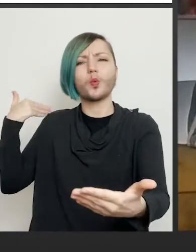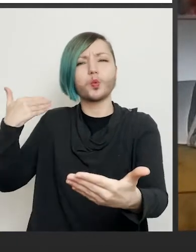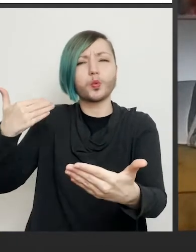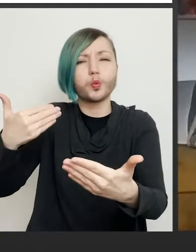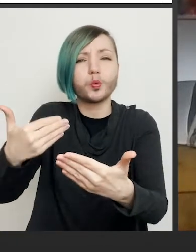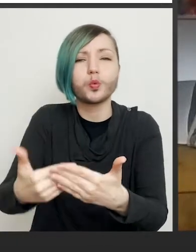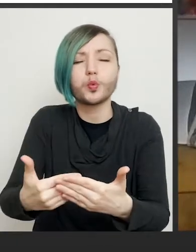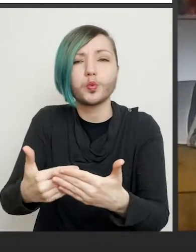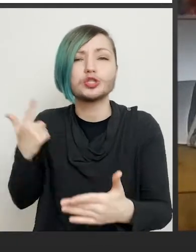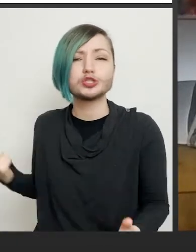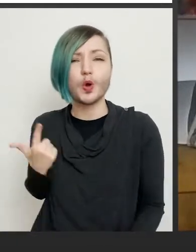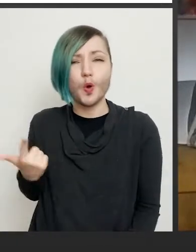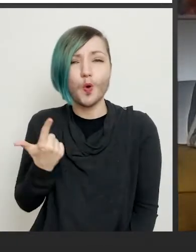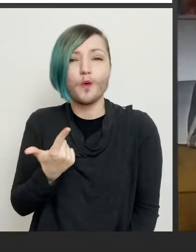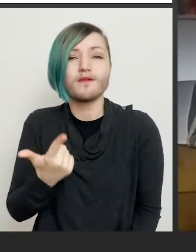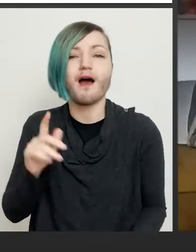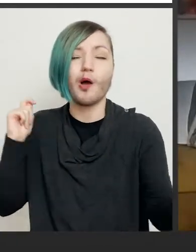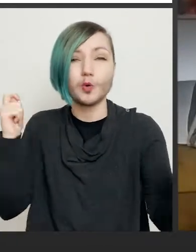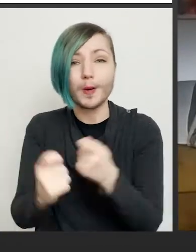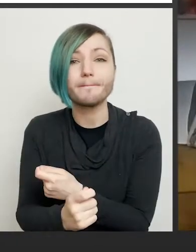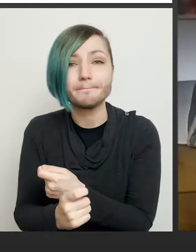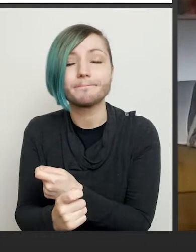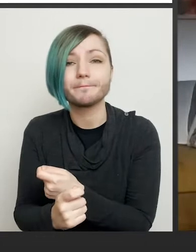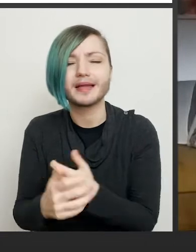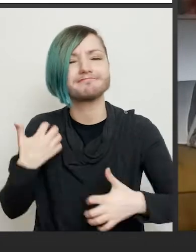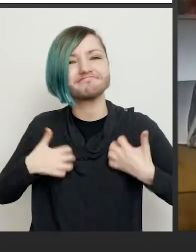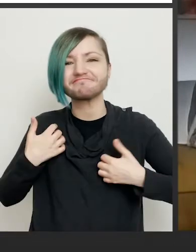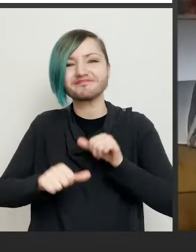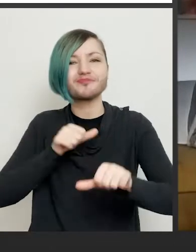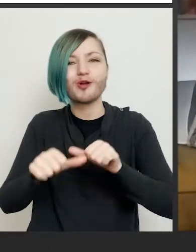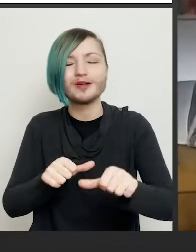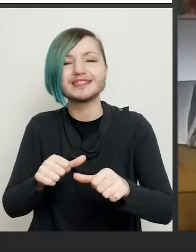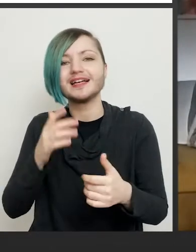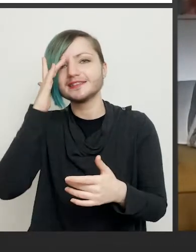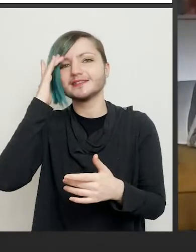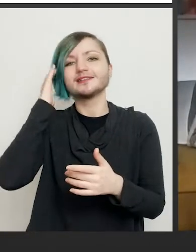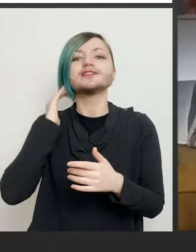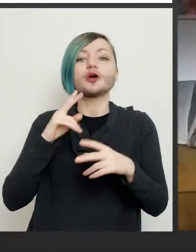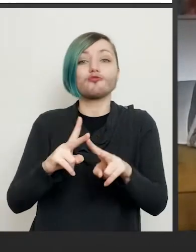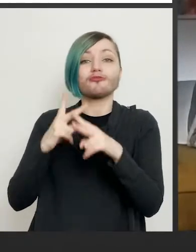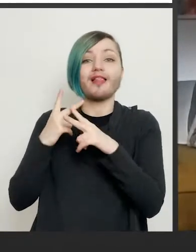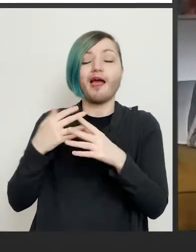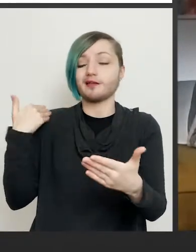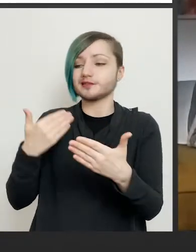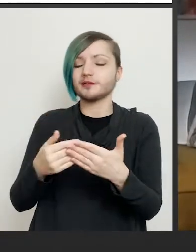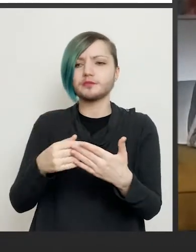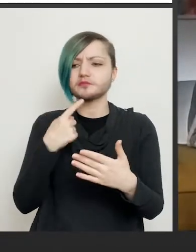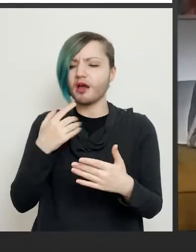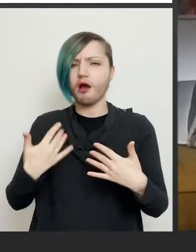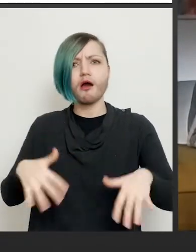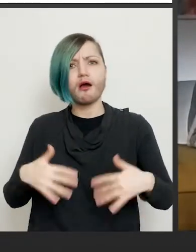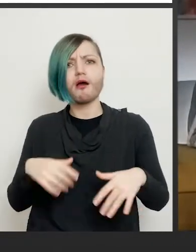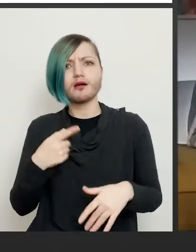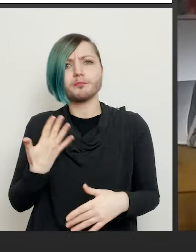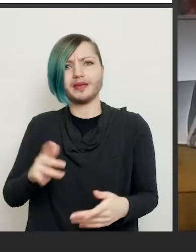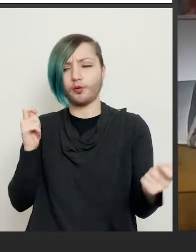so far, and it's such an interesting process. And I think, when you're able to reflect on it like that, you're actually like, wow, I've actually made it